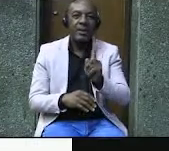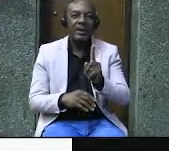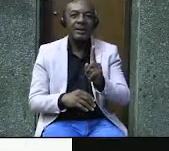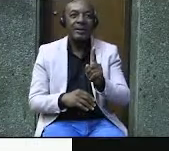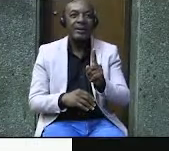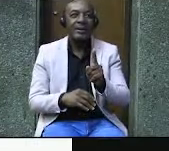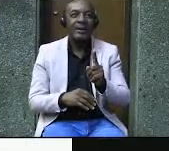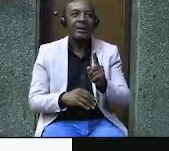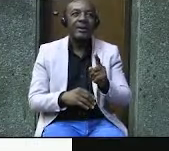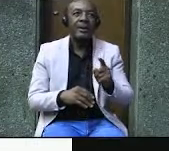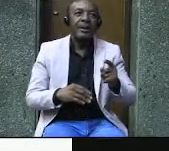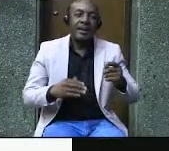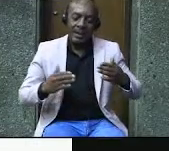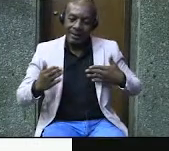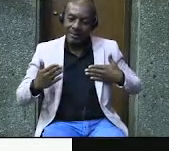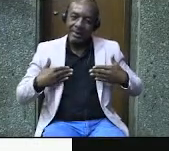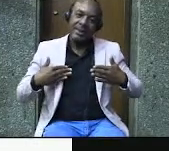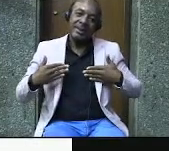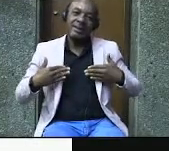administrative and judicial